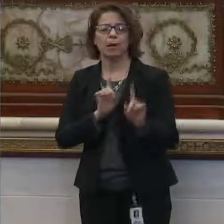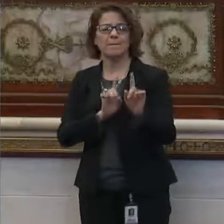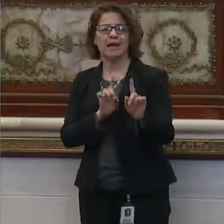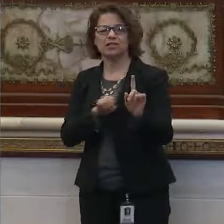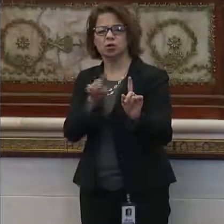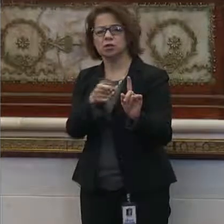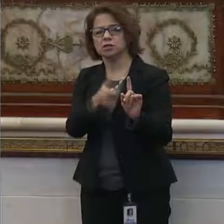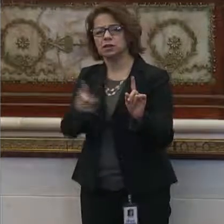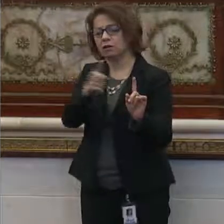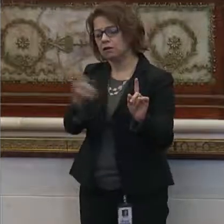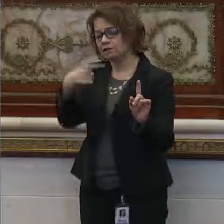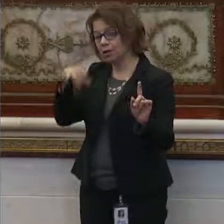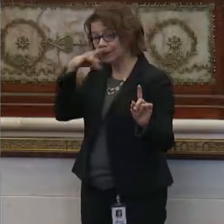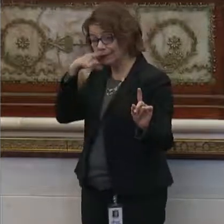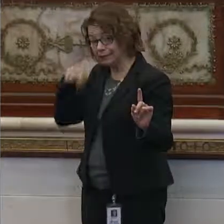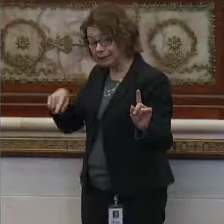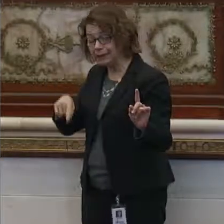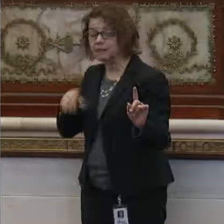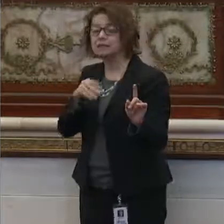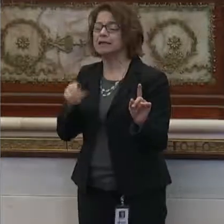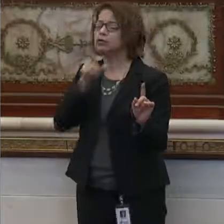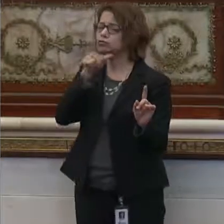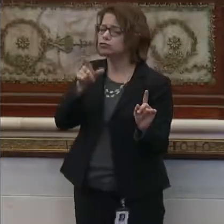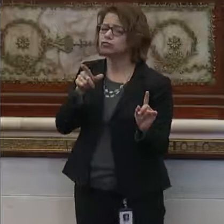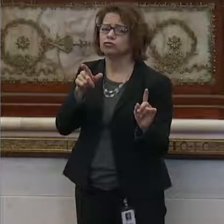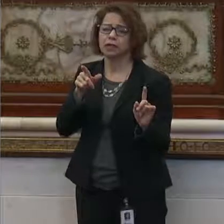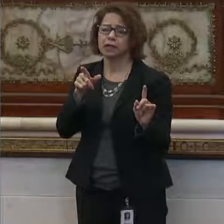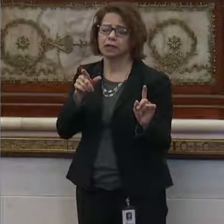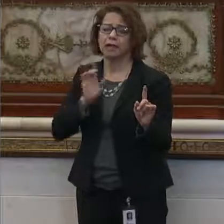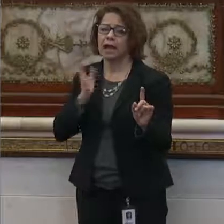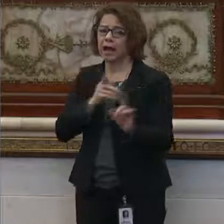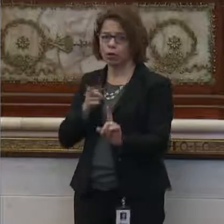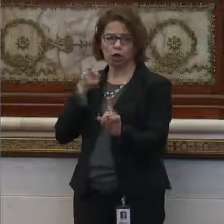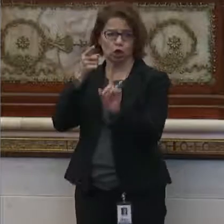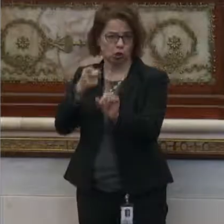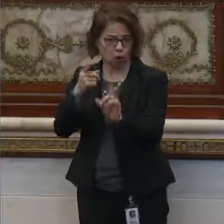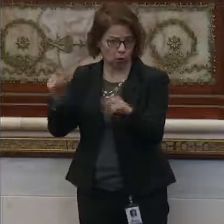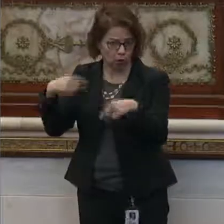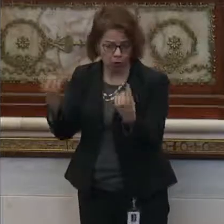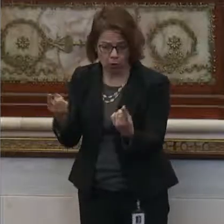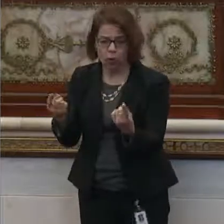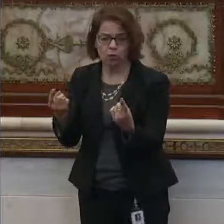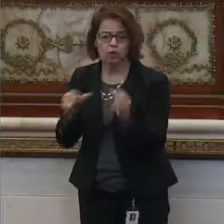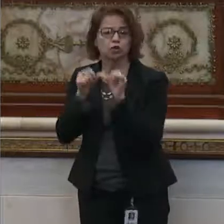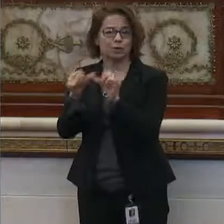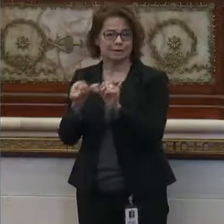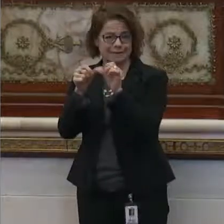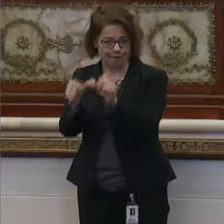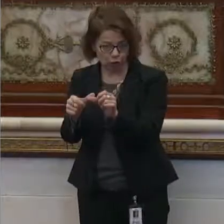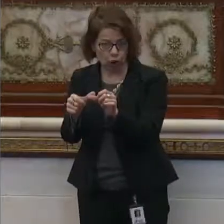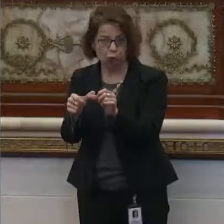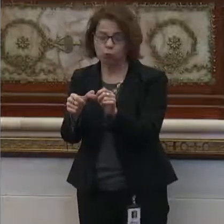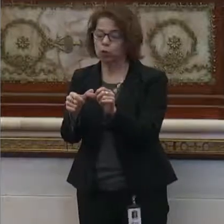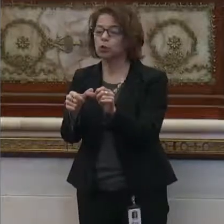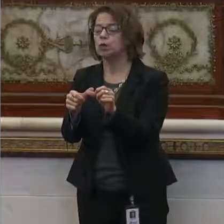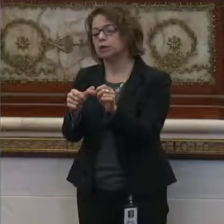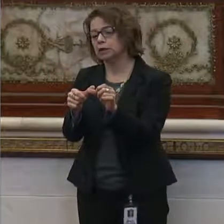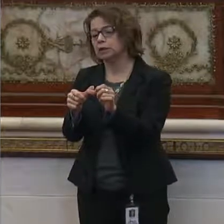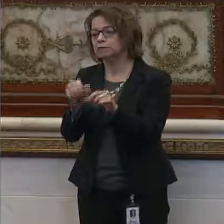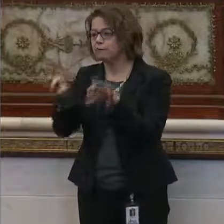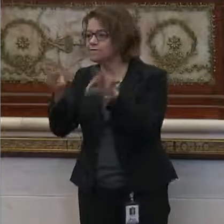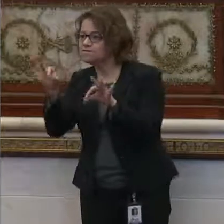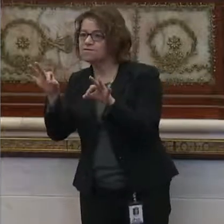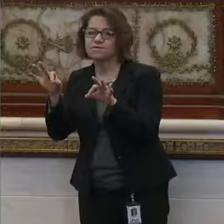kids. And it's been a drive of ours to, just continue to,